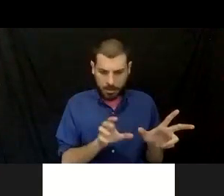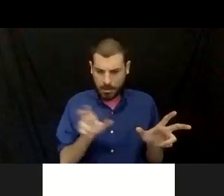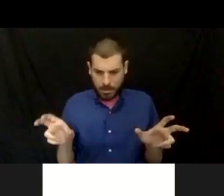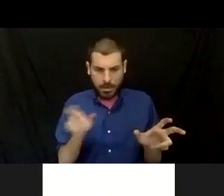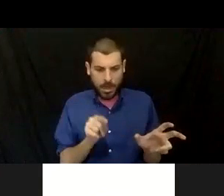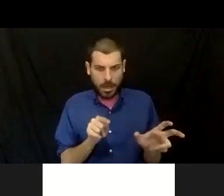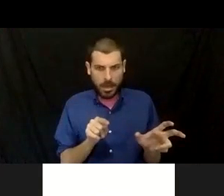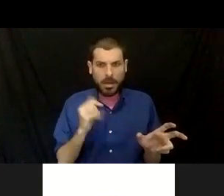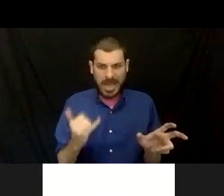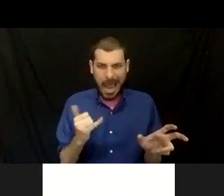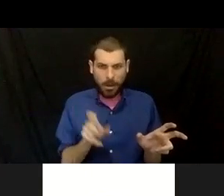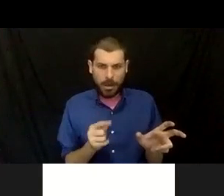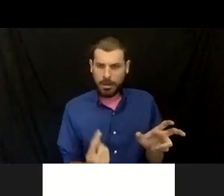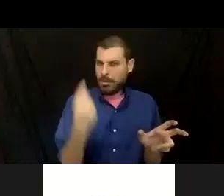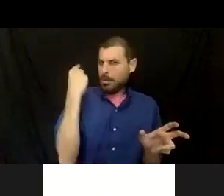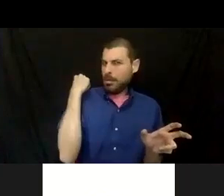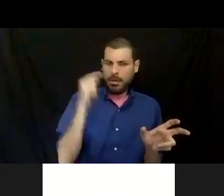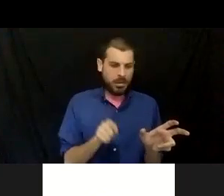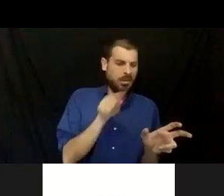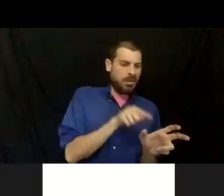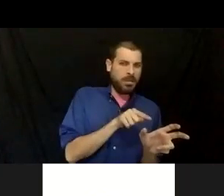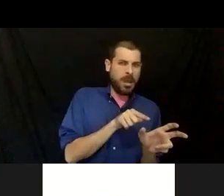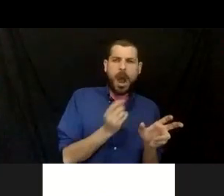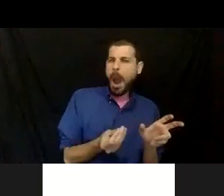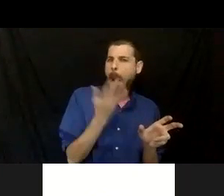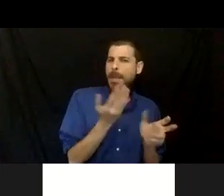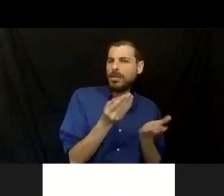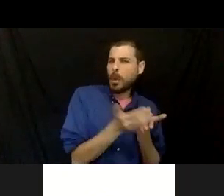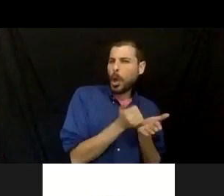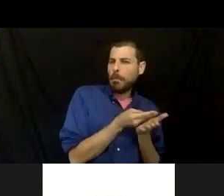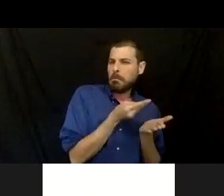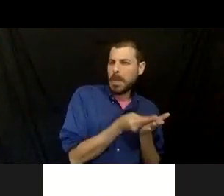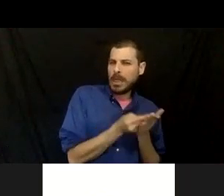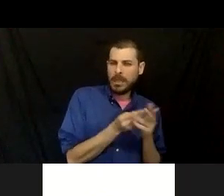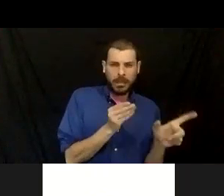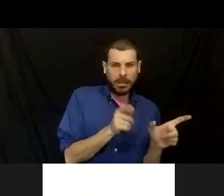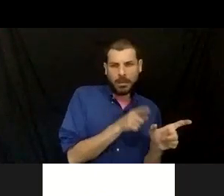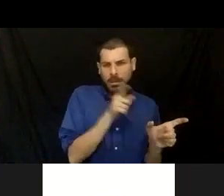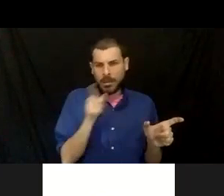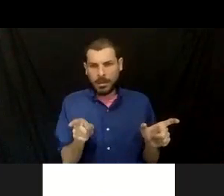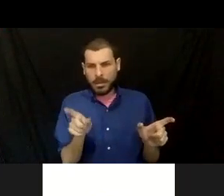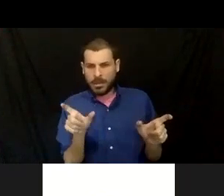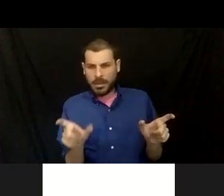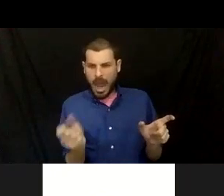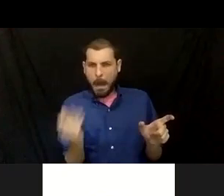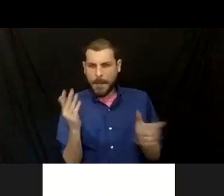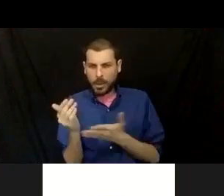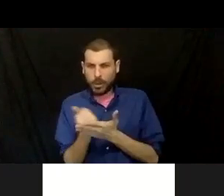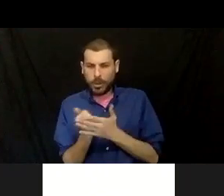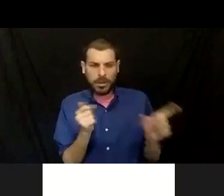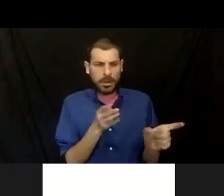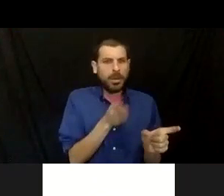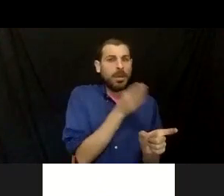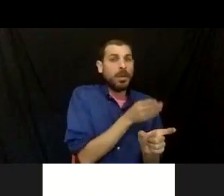that, and you look back again to the previous four quarters, and that is your base